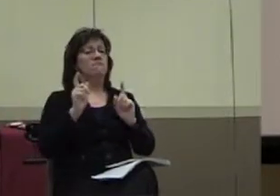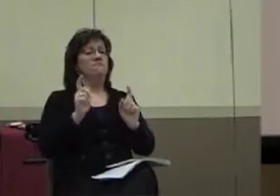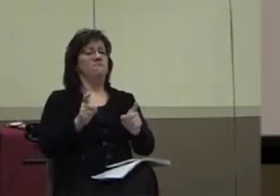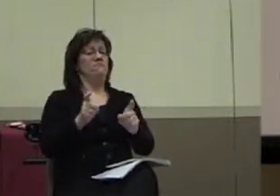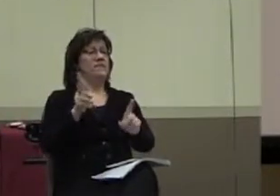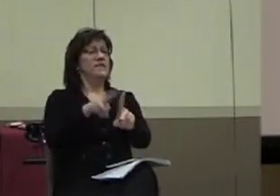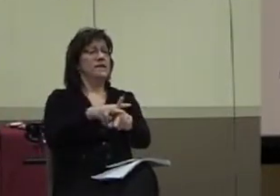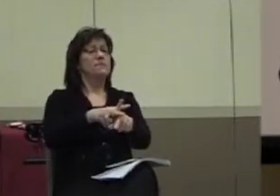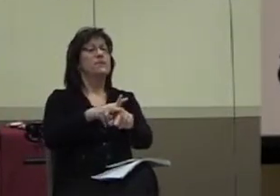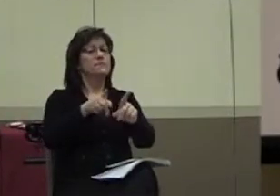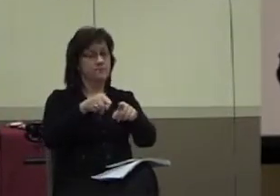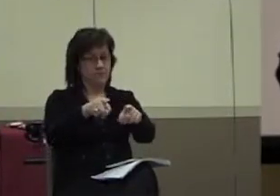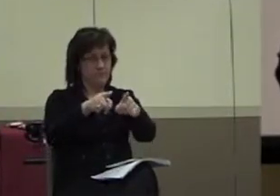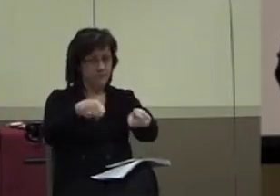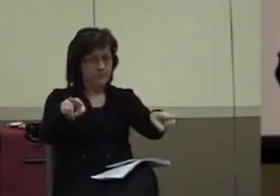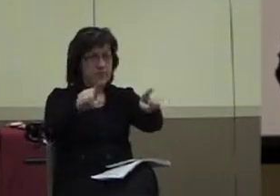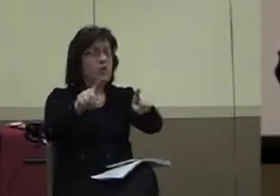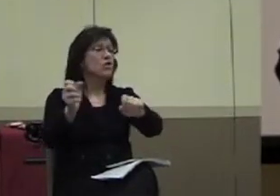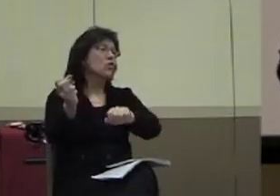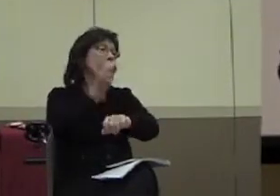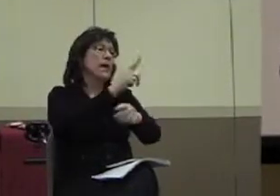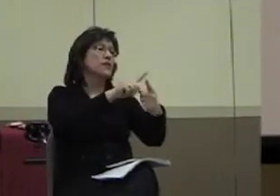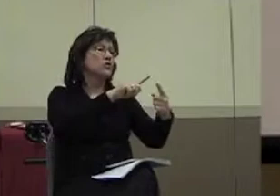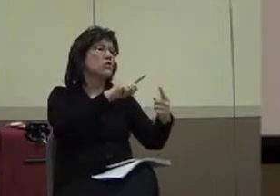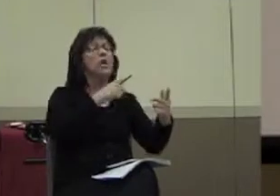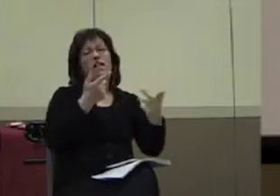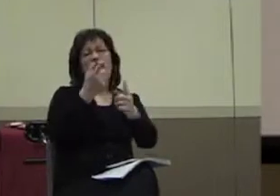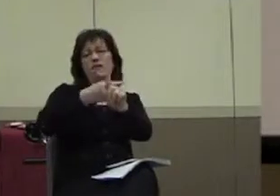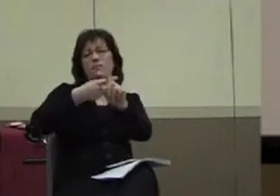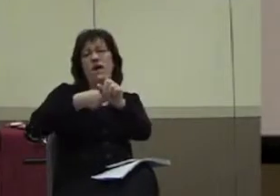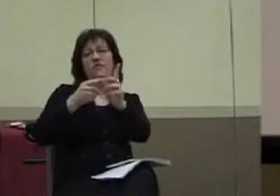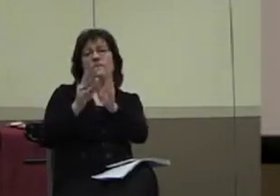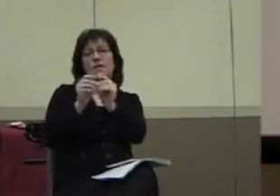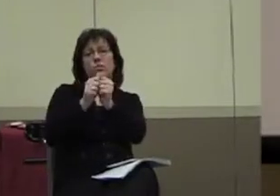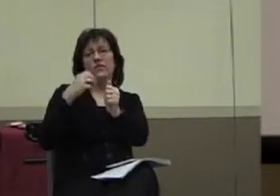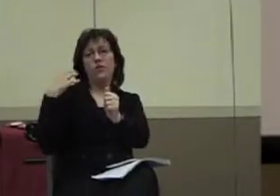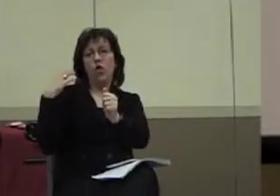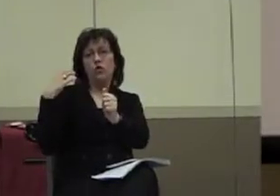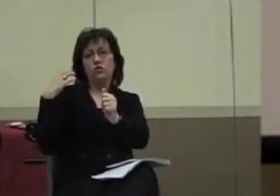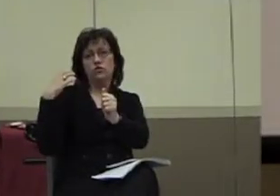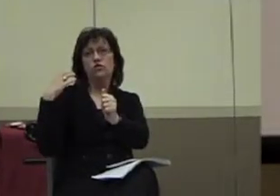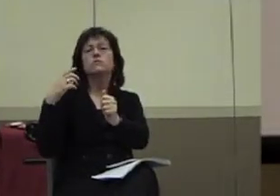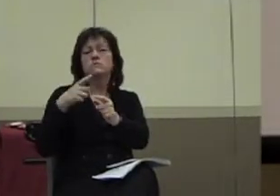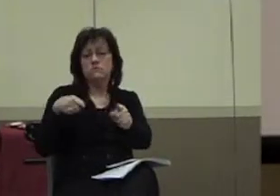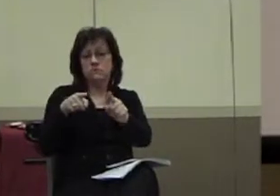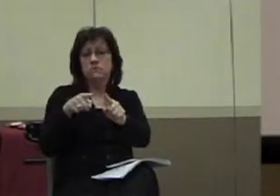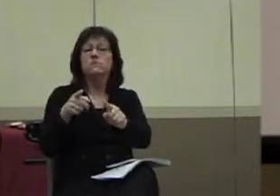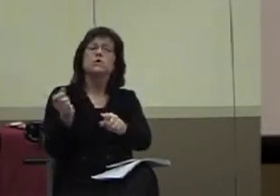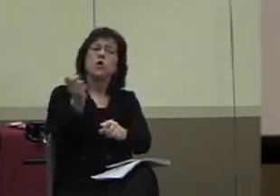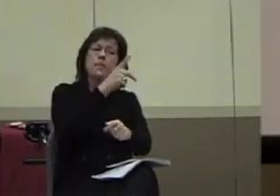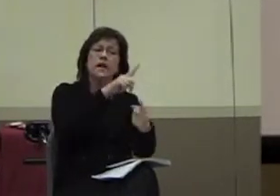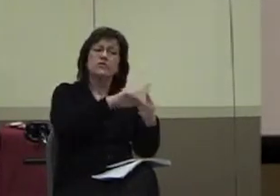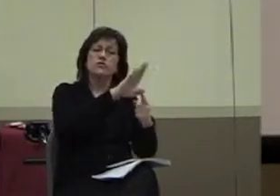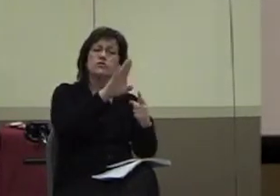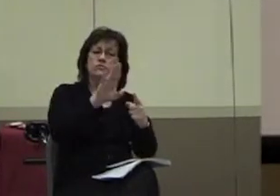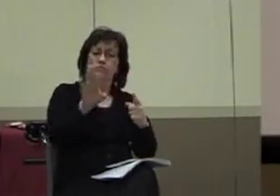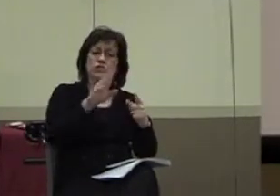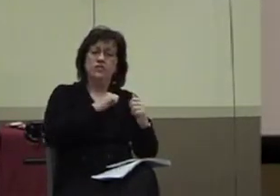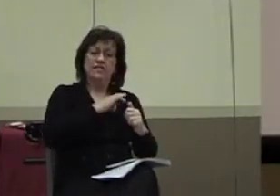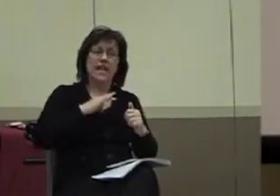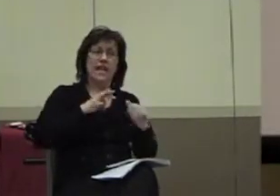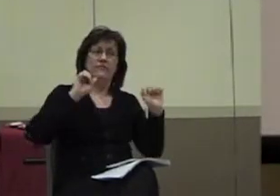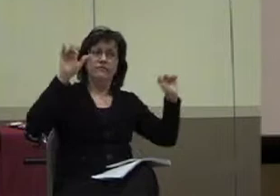their staff. I meet with the coaches every month. I asked them to go back to their staff and share my new technique with their